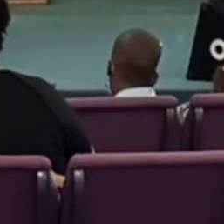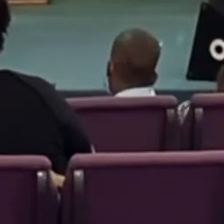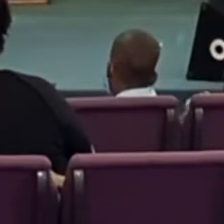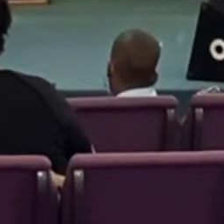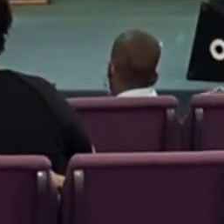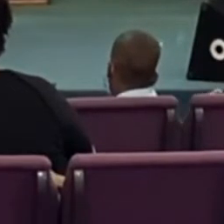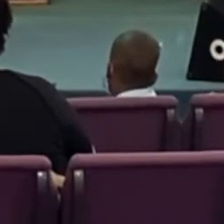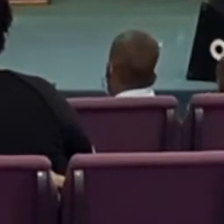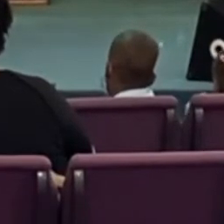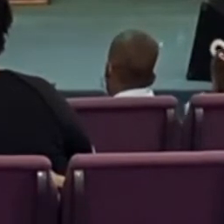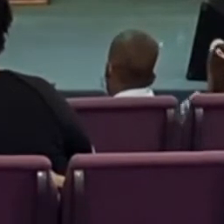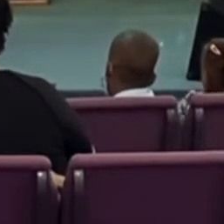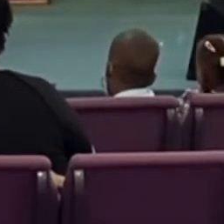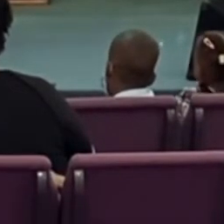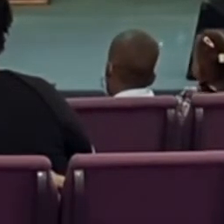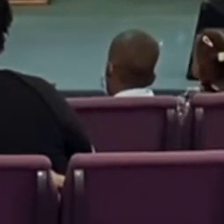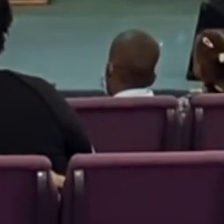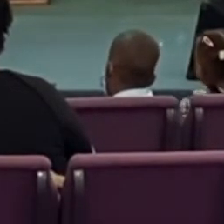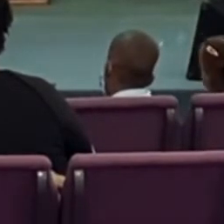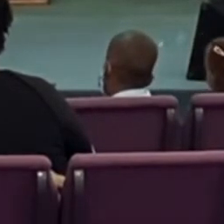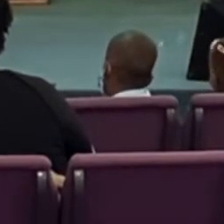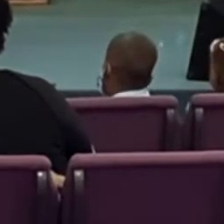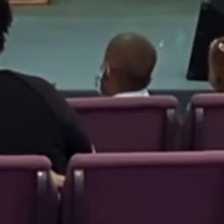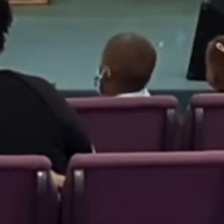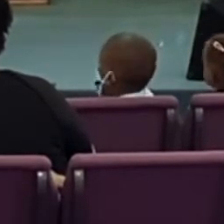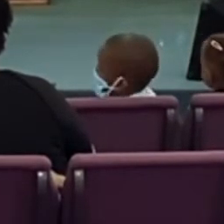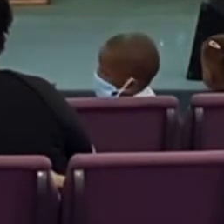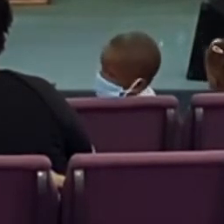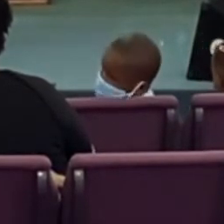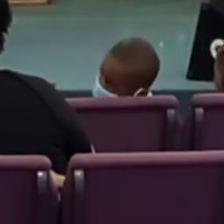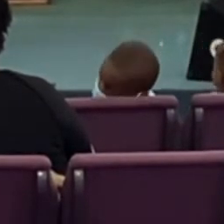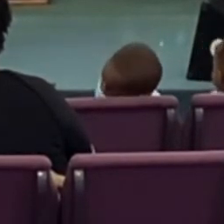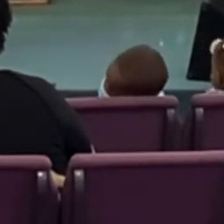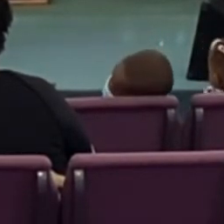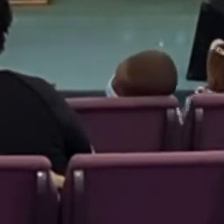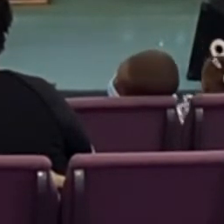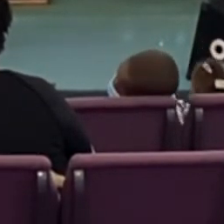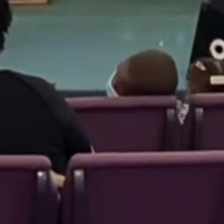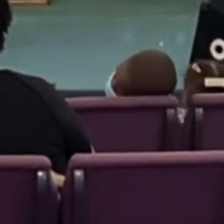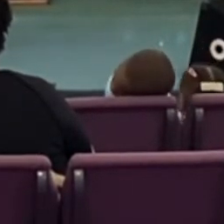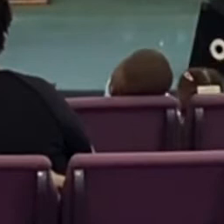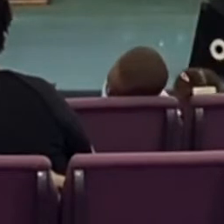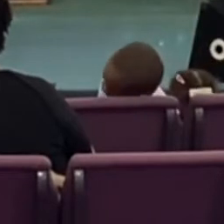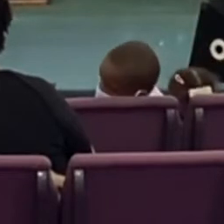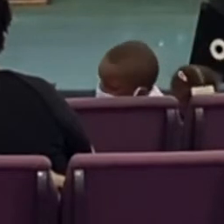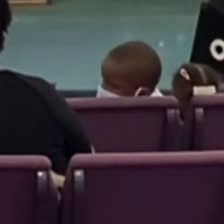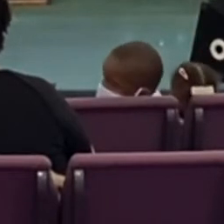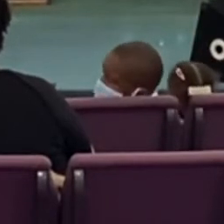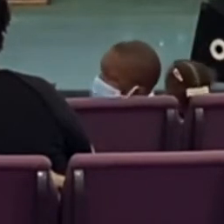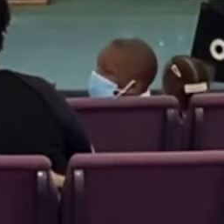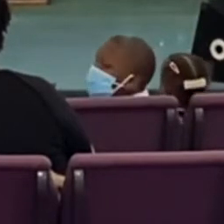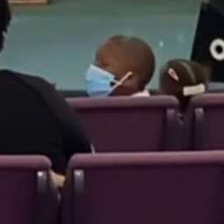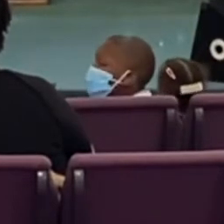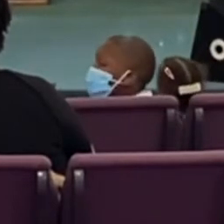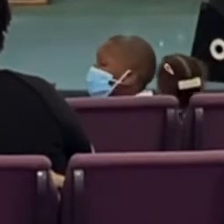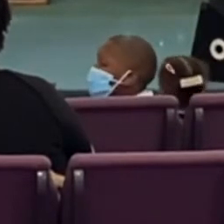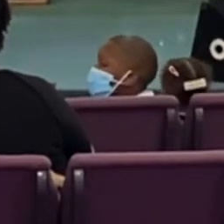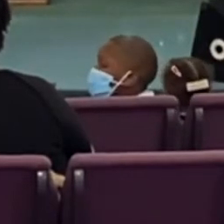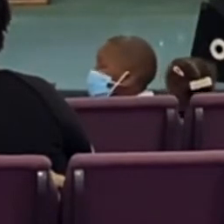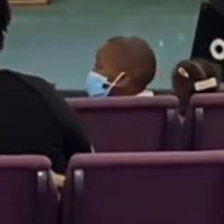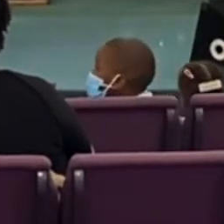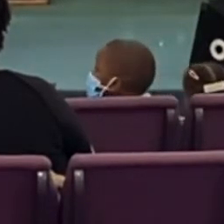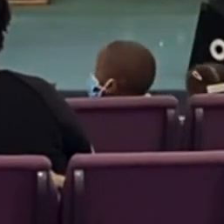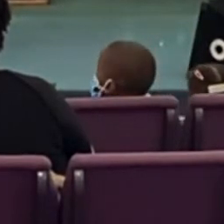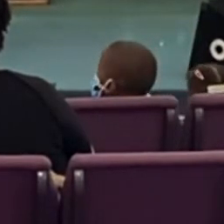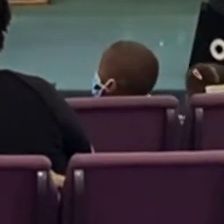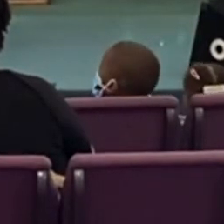we're going to worship the Lord here just a little bit more. And I think it would be very appropriate for us during this time. Leave your mask on. The Lord can